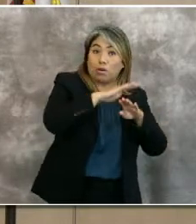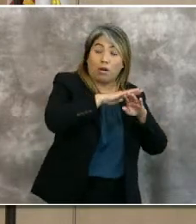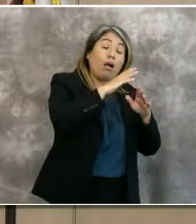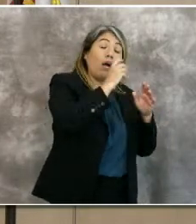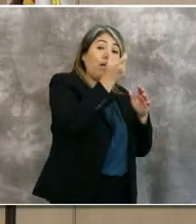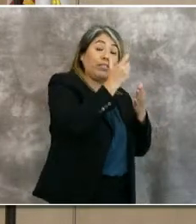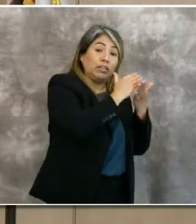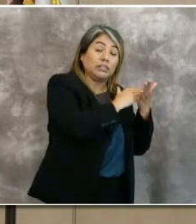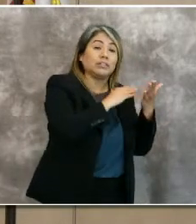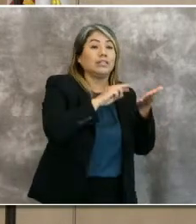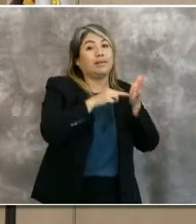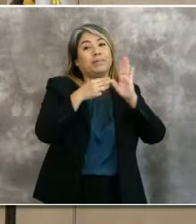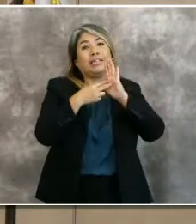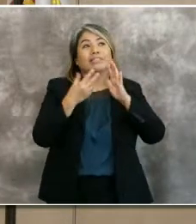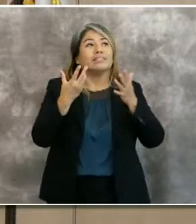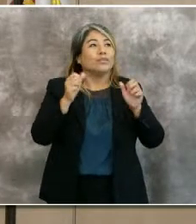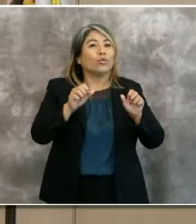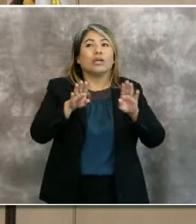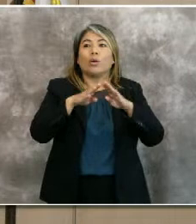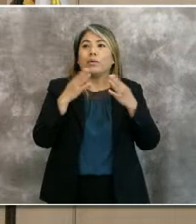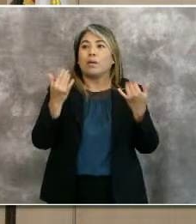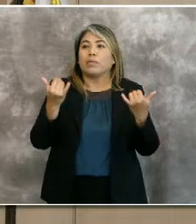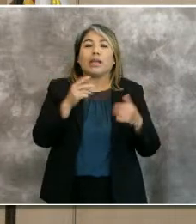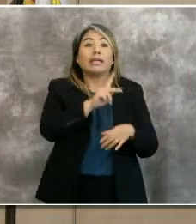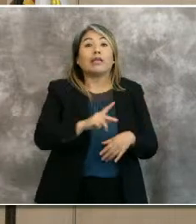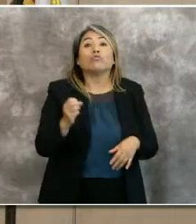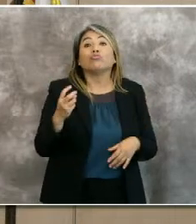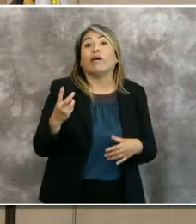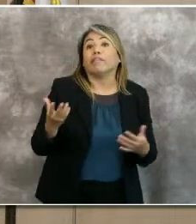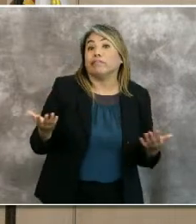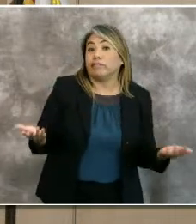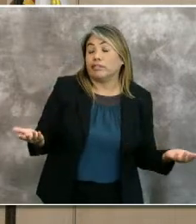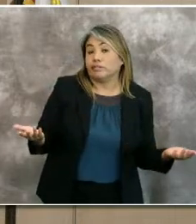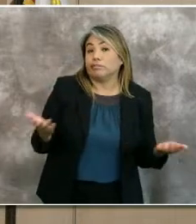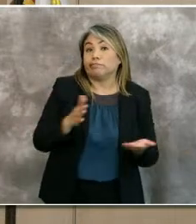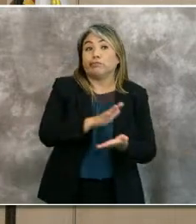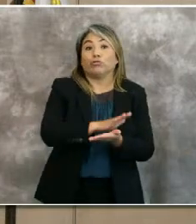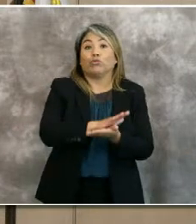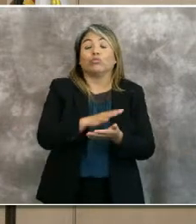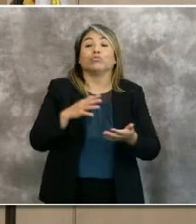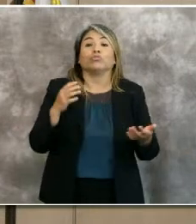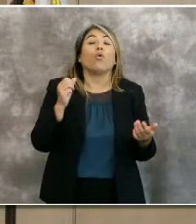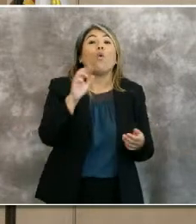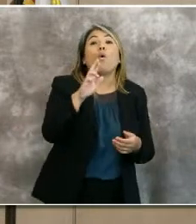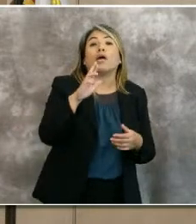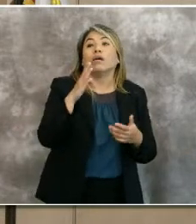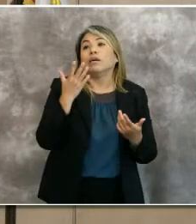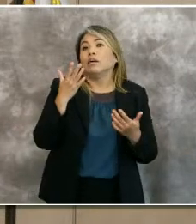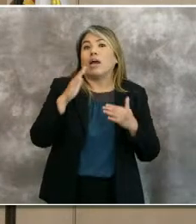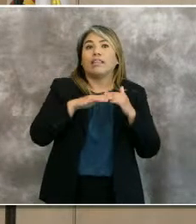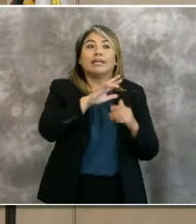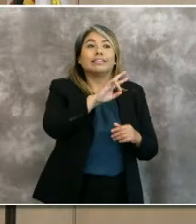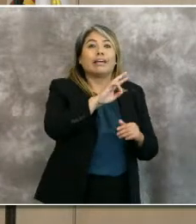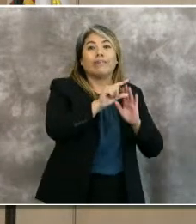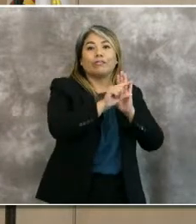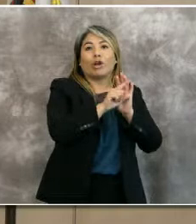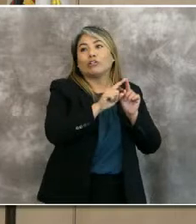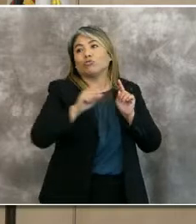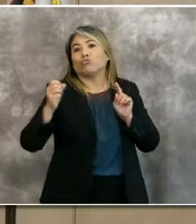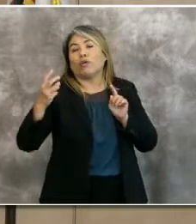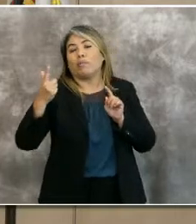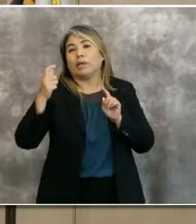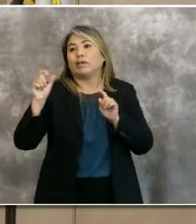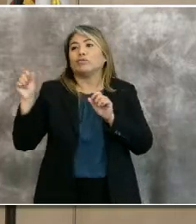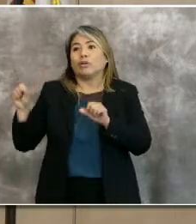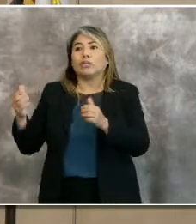is to open up, say, right now, K through 12. Or at least 7th through 12, because you can